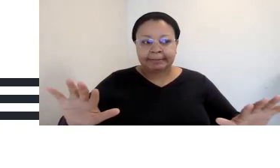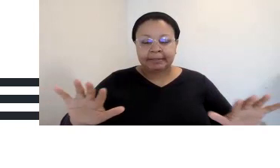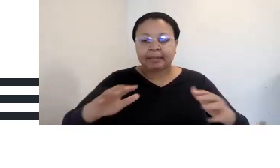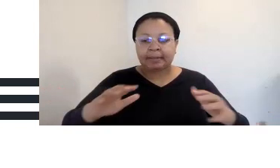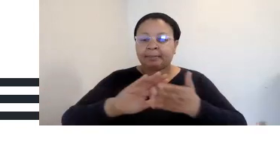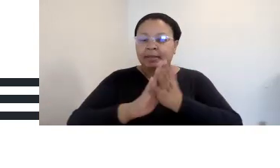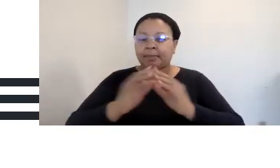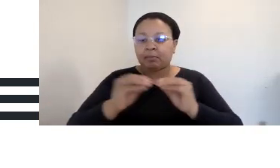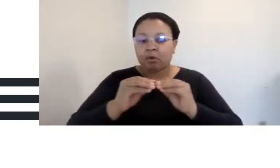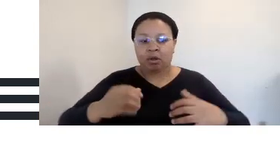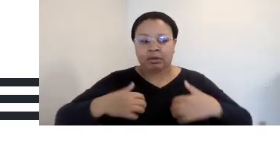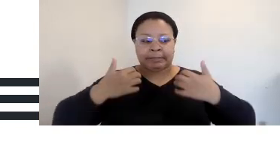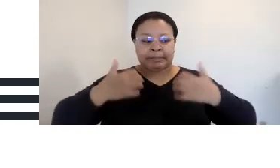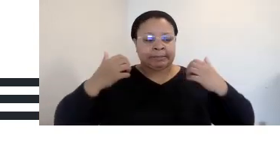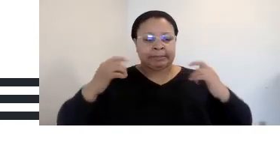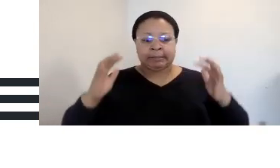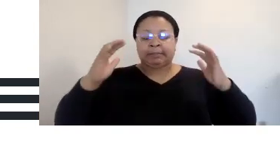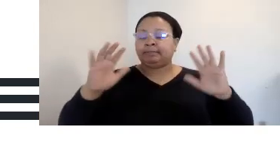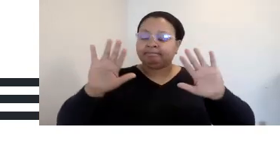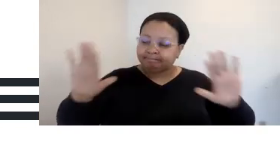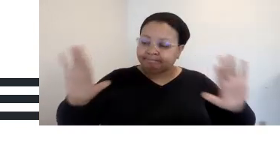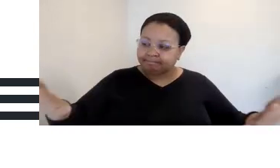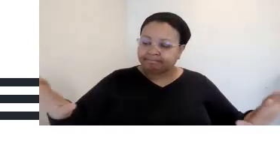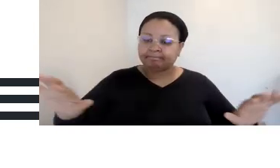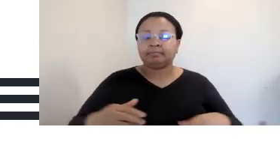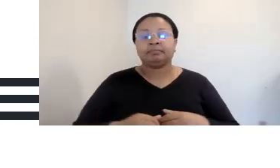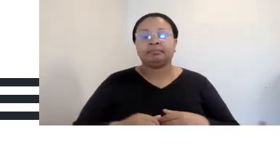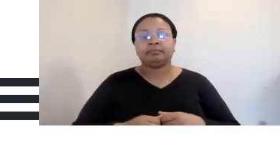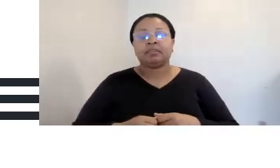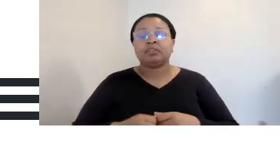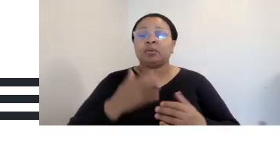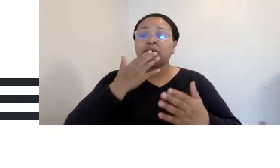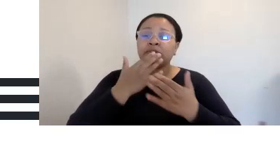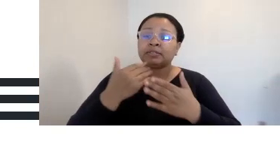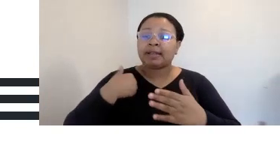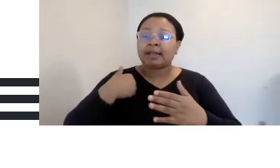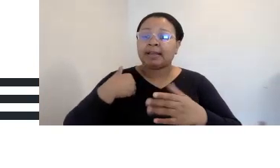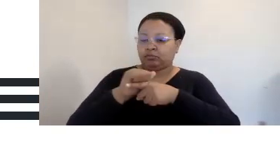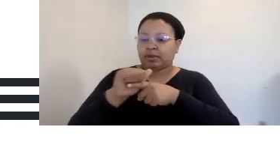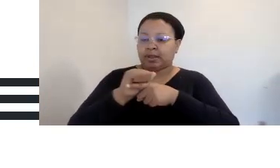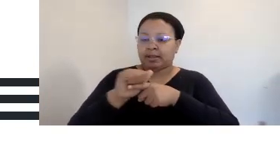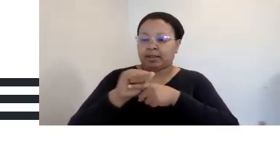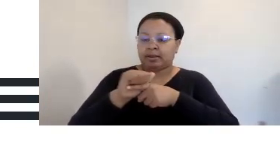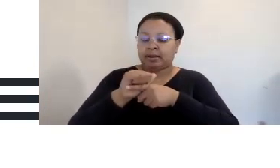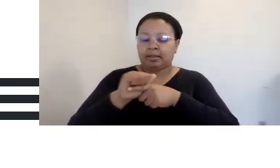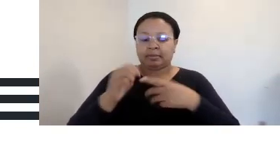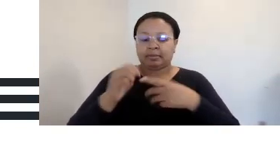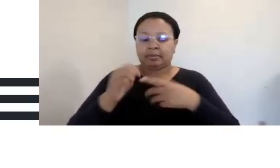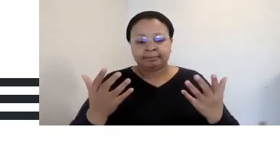way to be more inclusive is to have peacekeeper training. Have